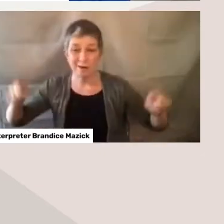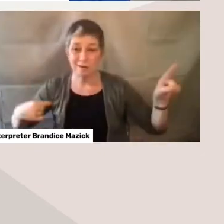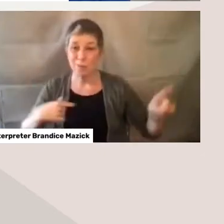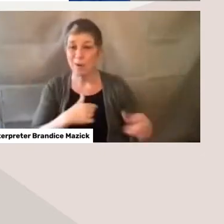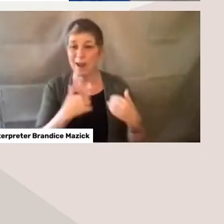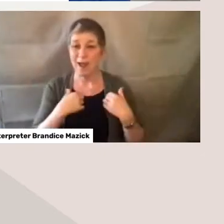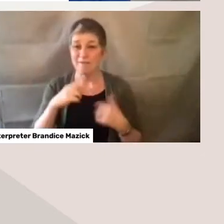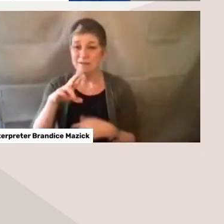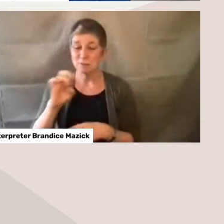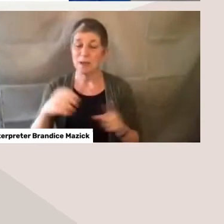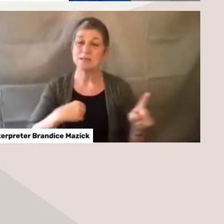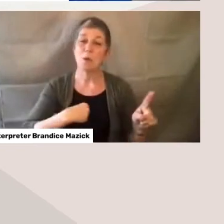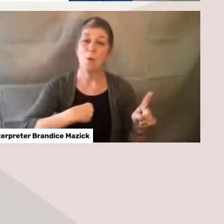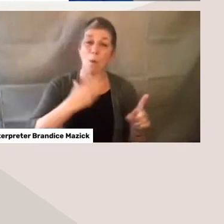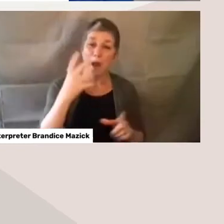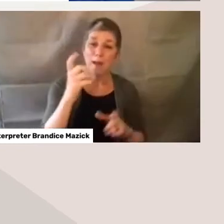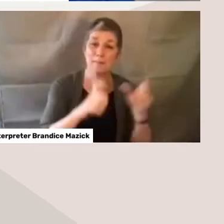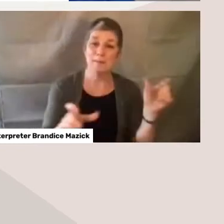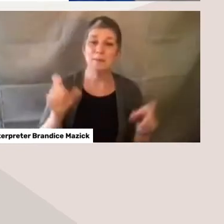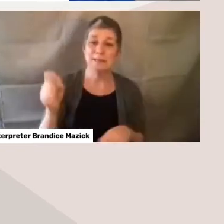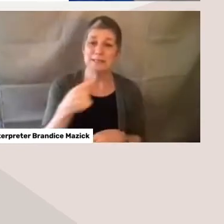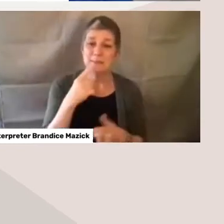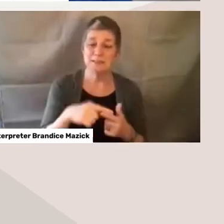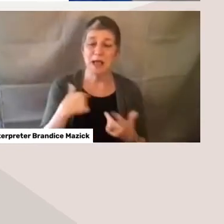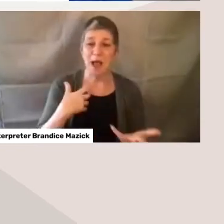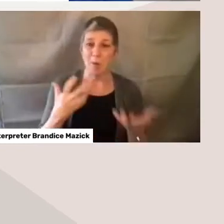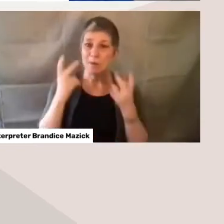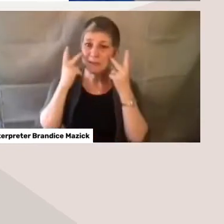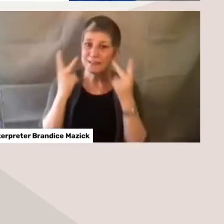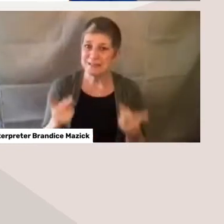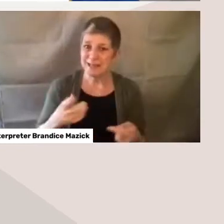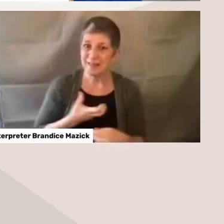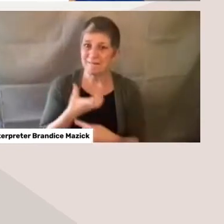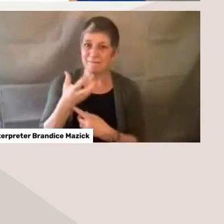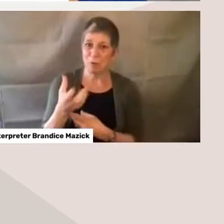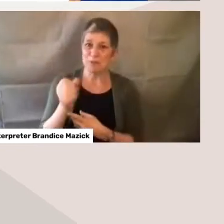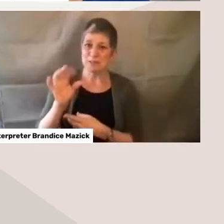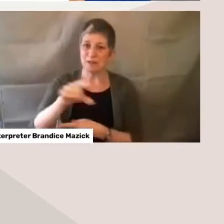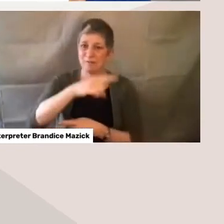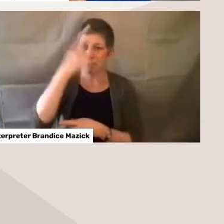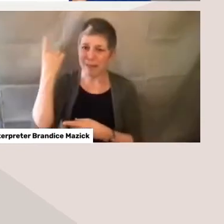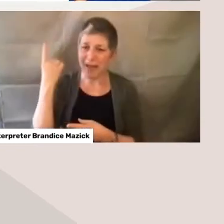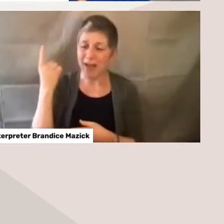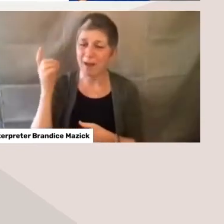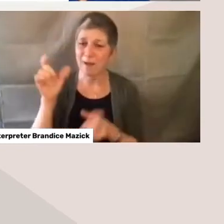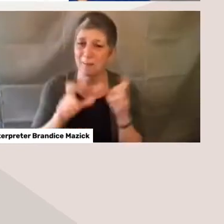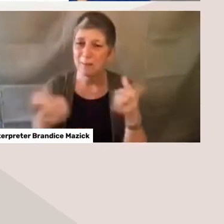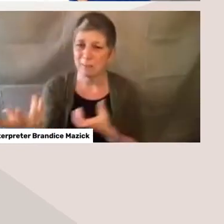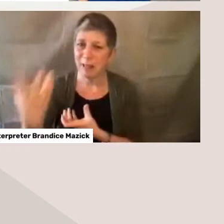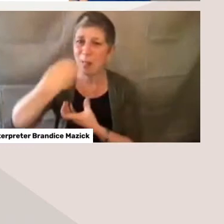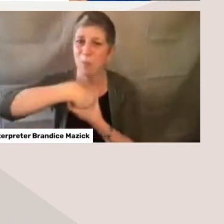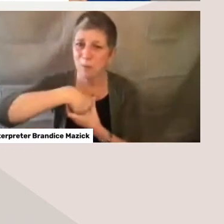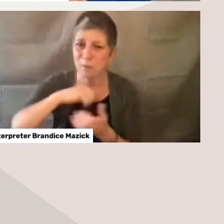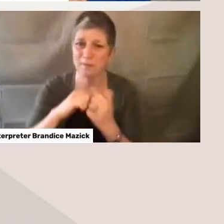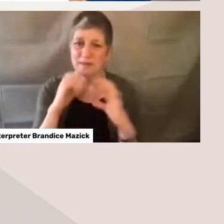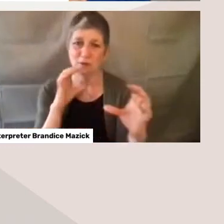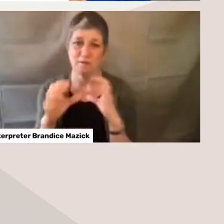is white people need to be saying, I want the voices of Black people included in these